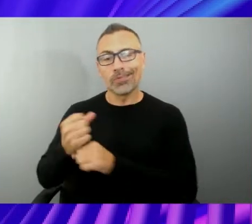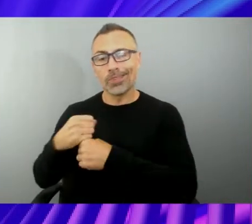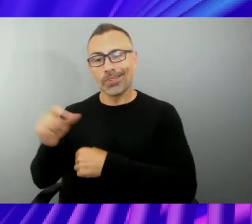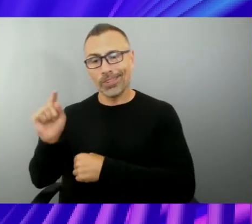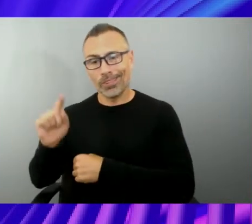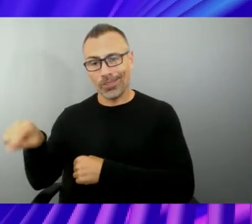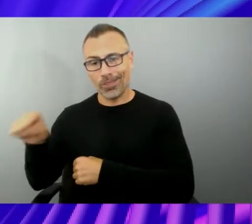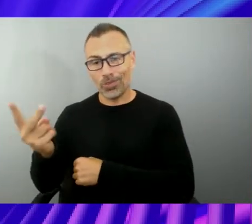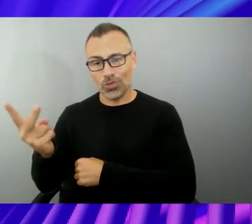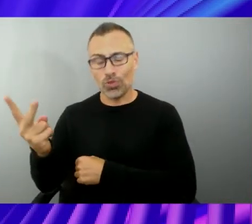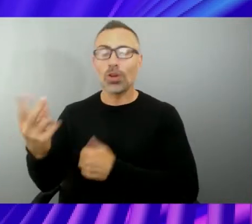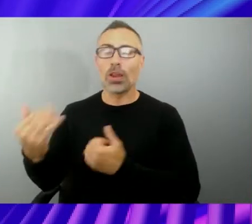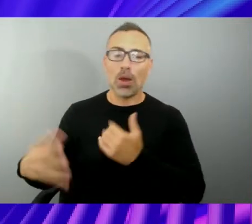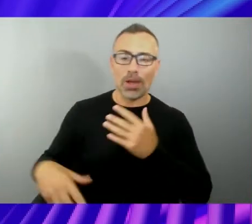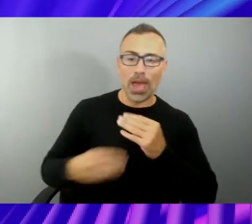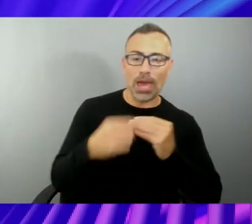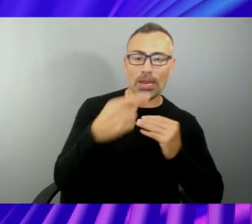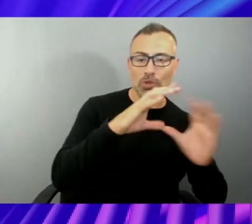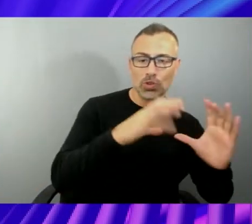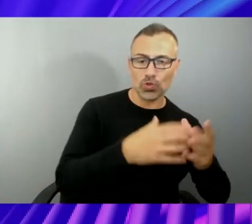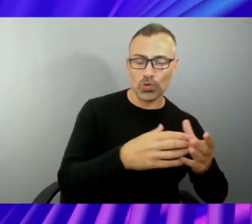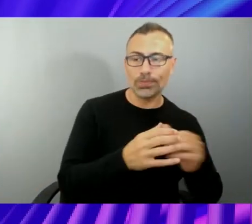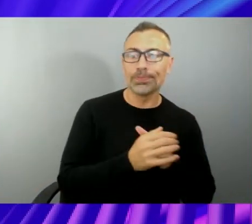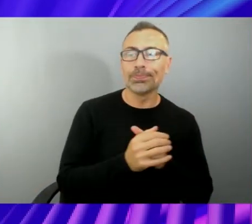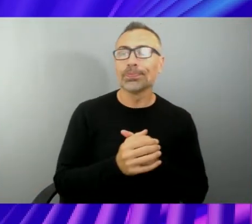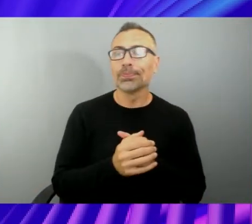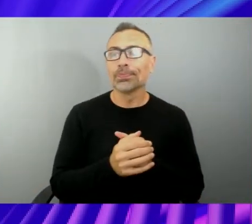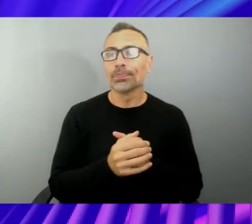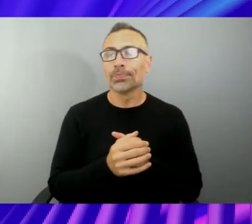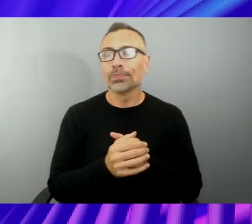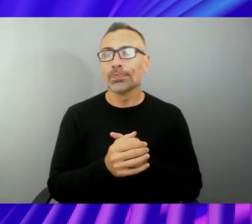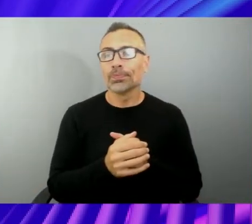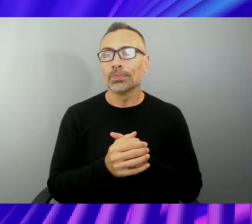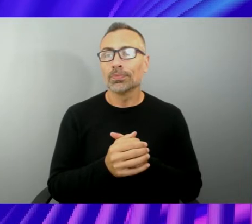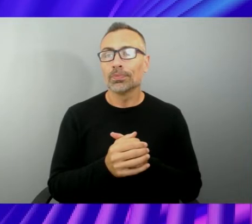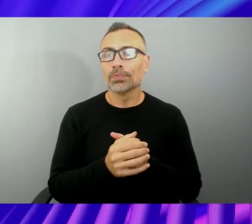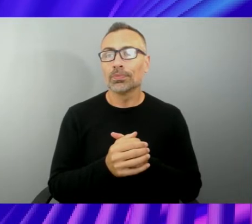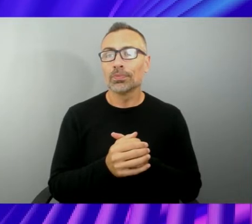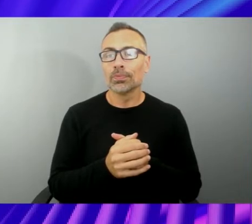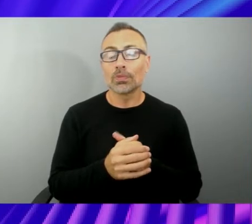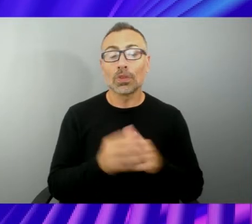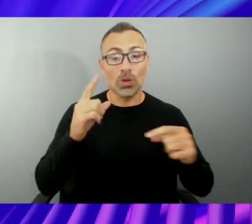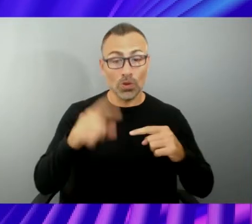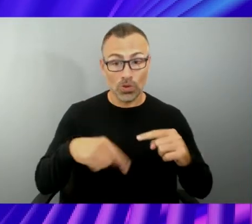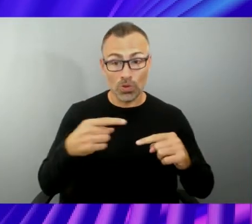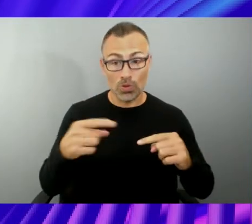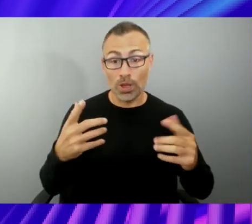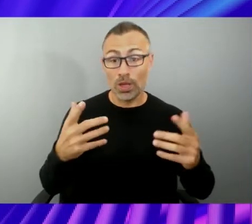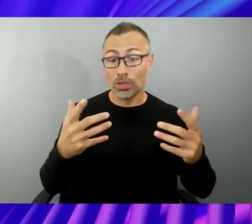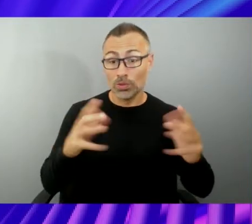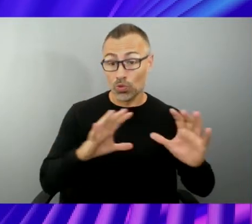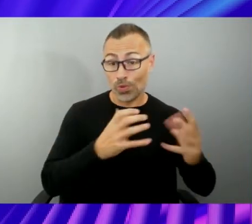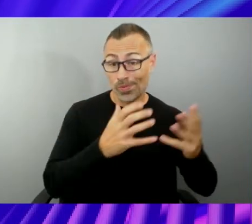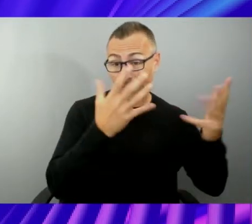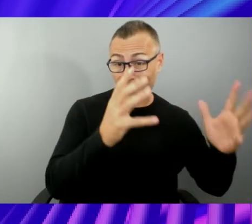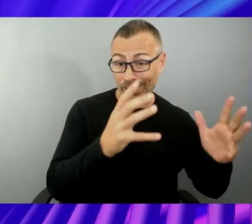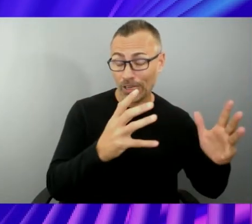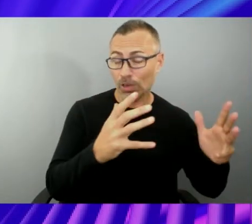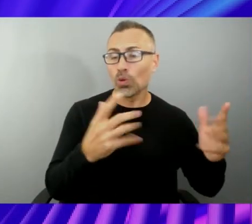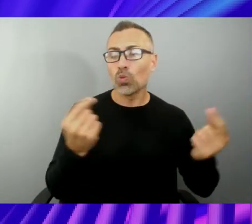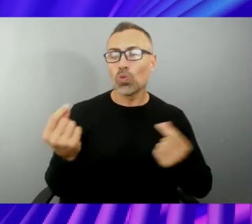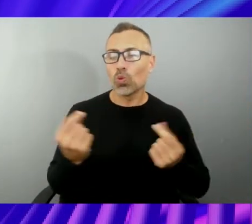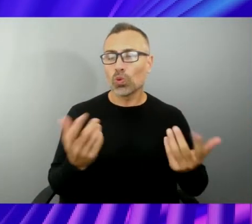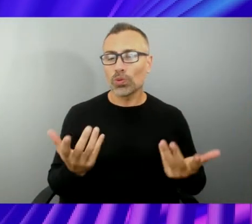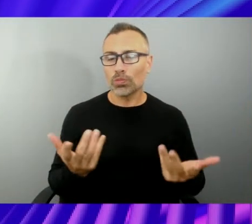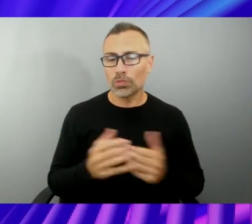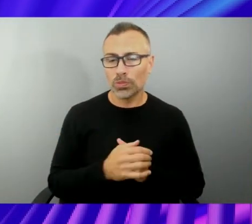two users into this group. Once the group is done, the next thing is, we wanted